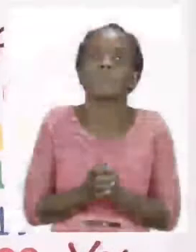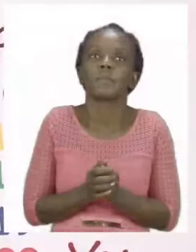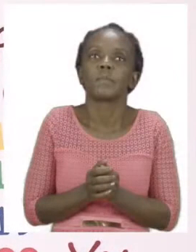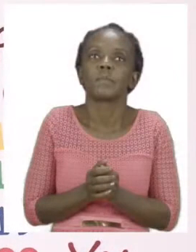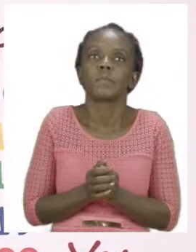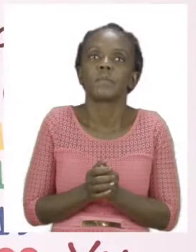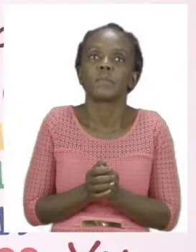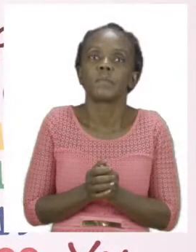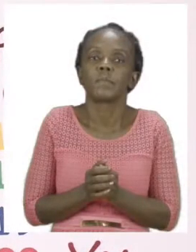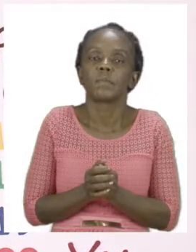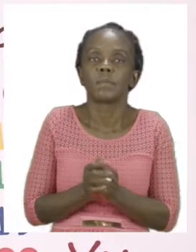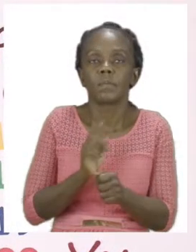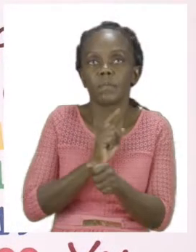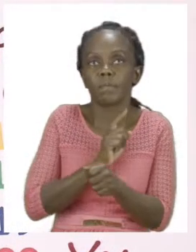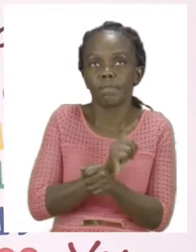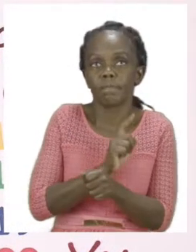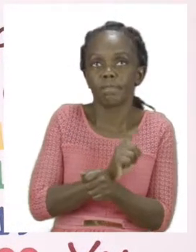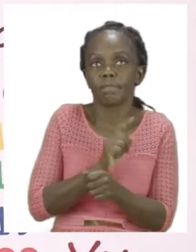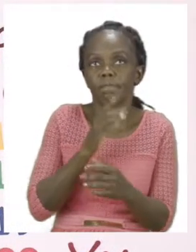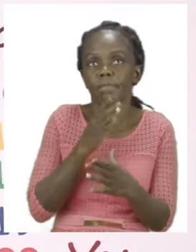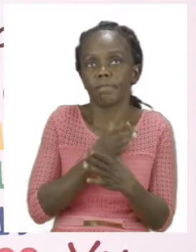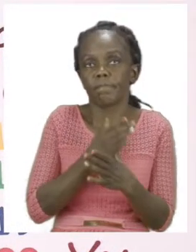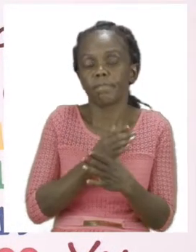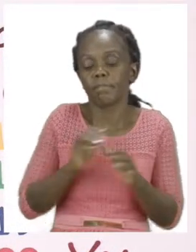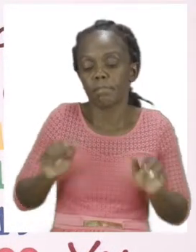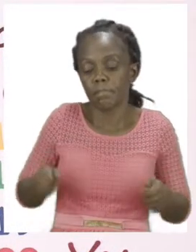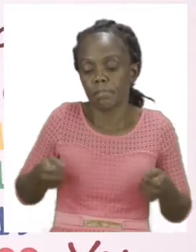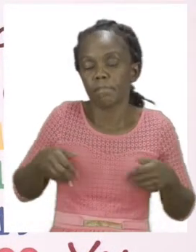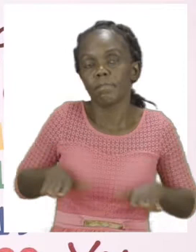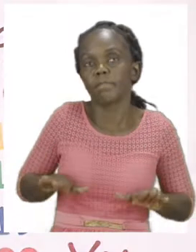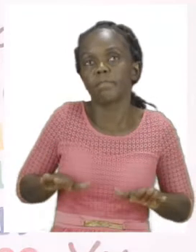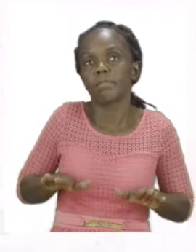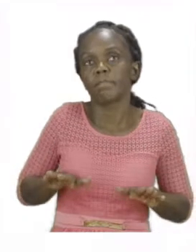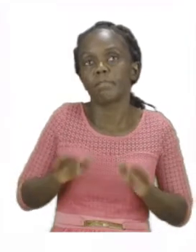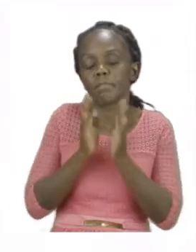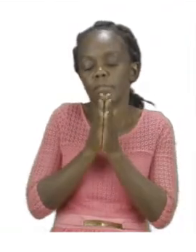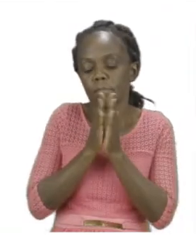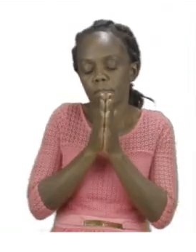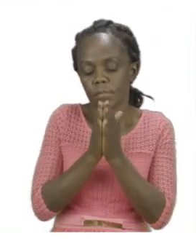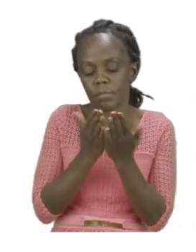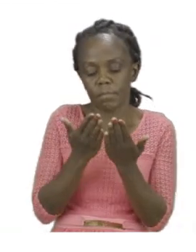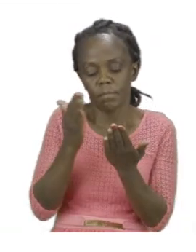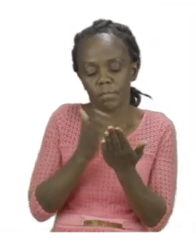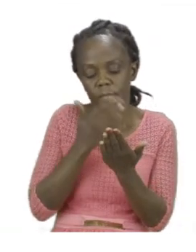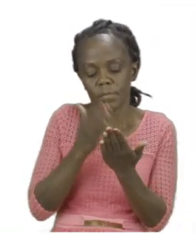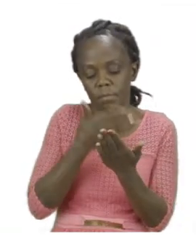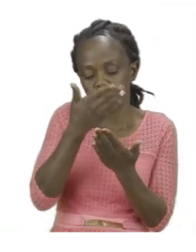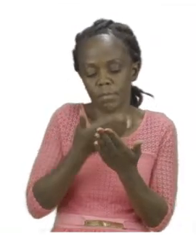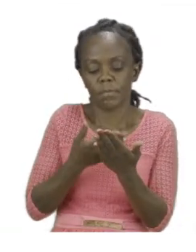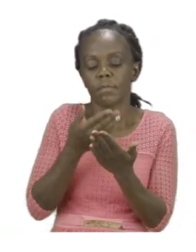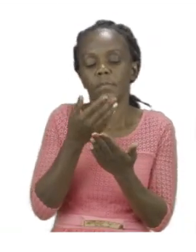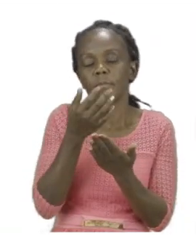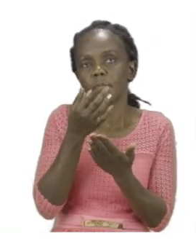For our first exercise today, boys and girls, let us turn to page 9. On page 9,